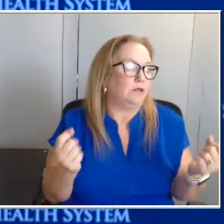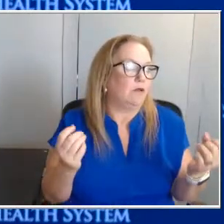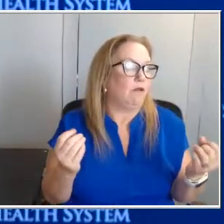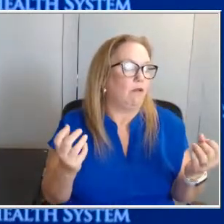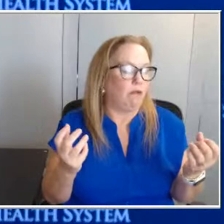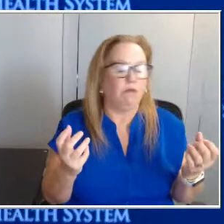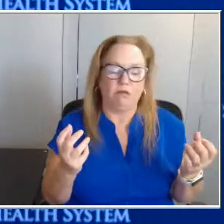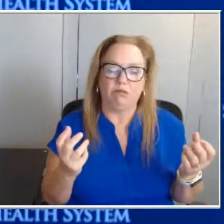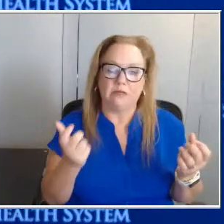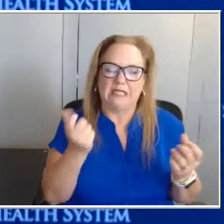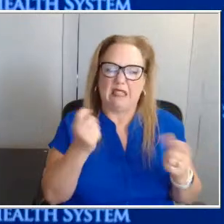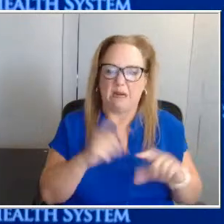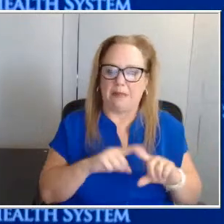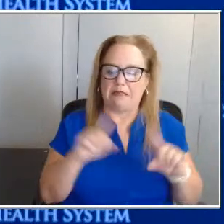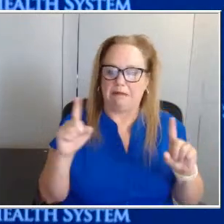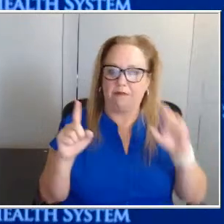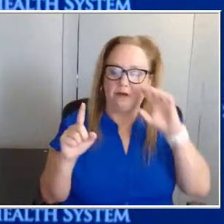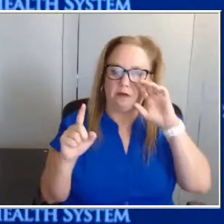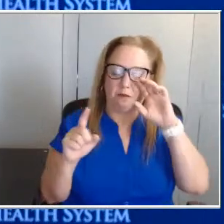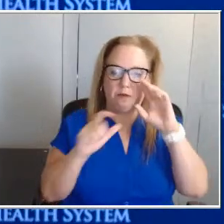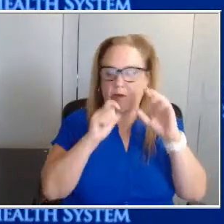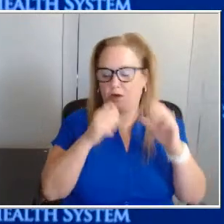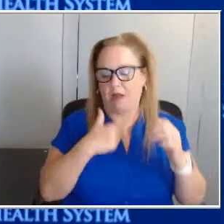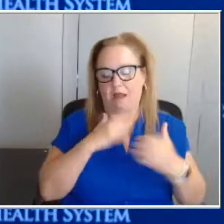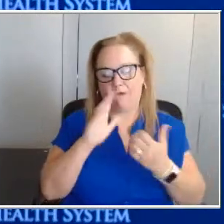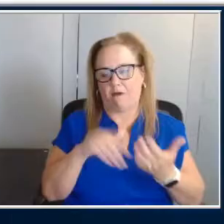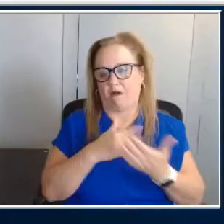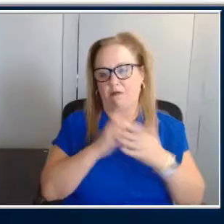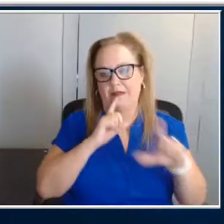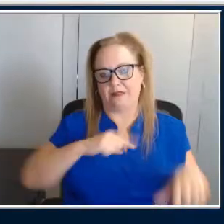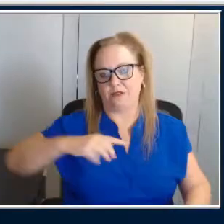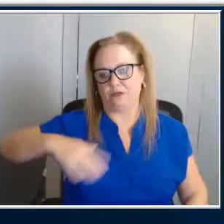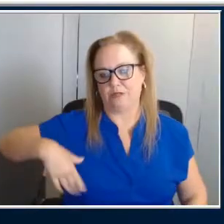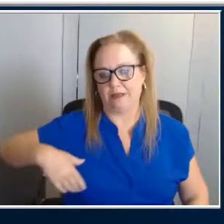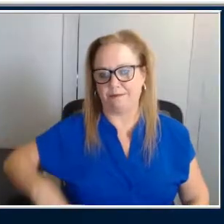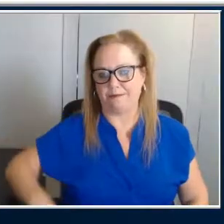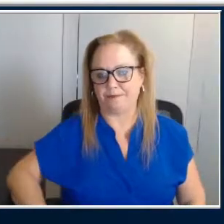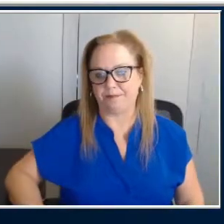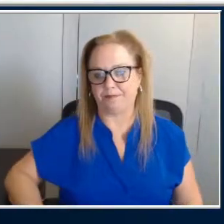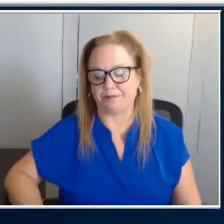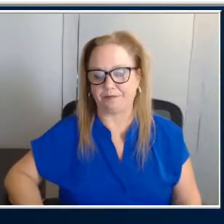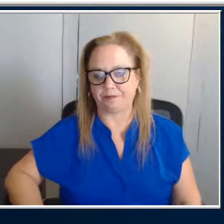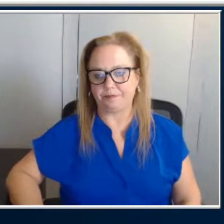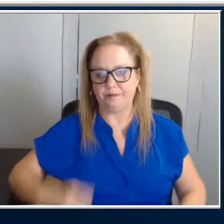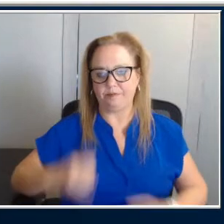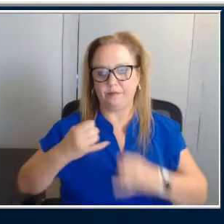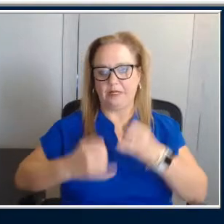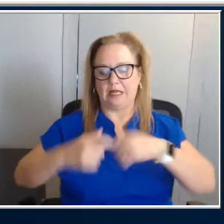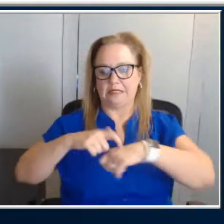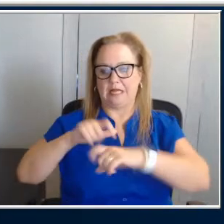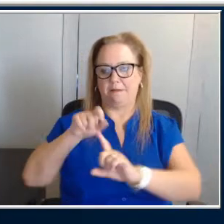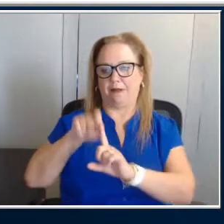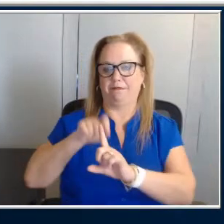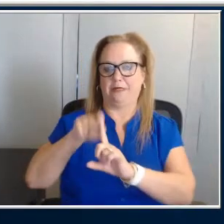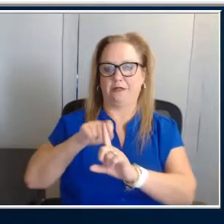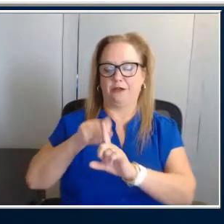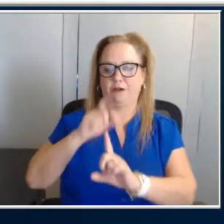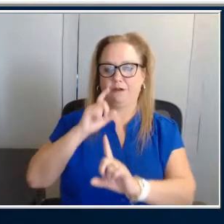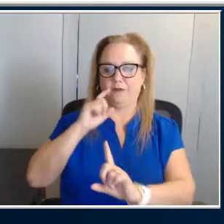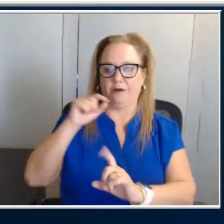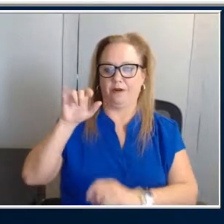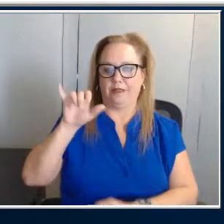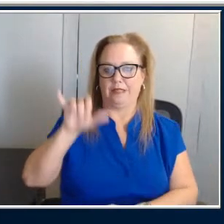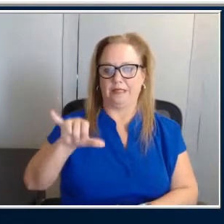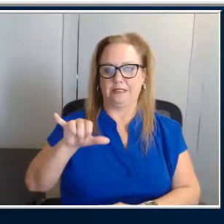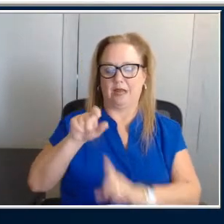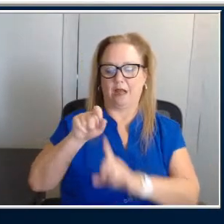little bit different, but again, we don't have all the answers just yet. And last time I pestered you, at least for this point in time, of course I'll pester